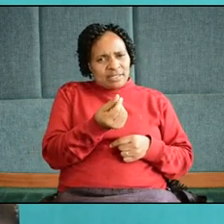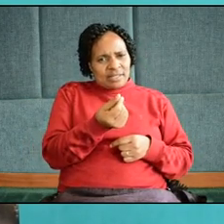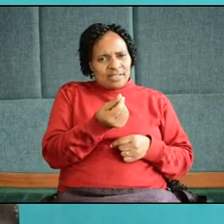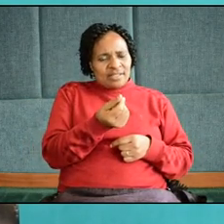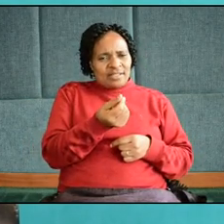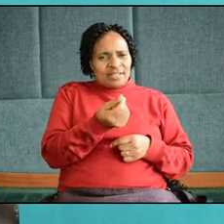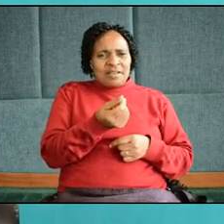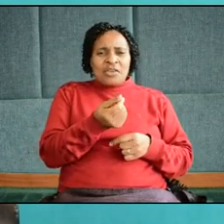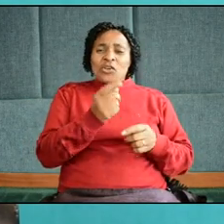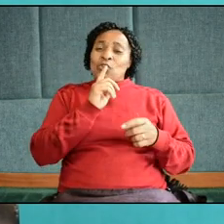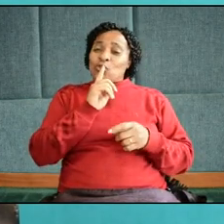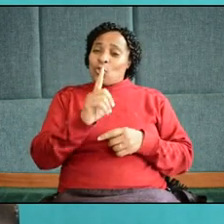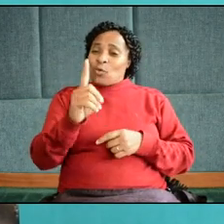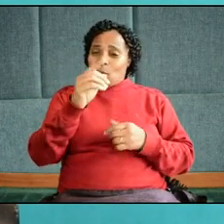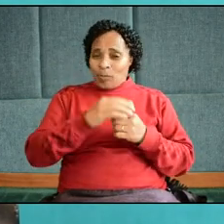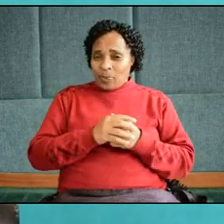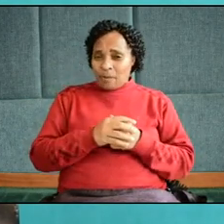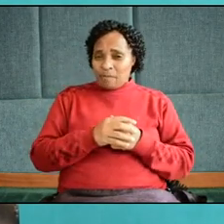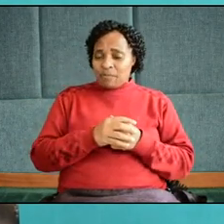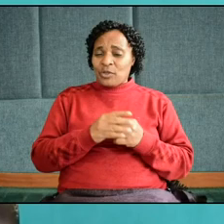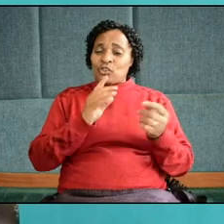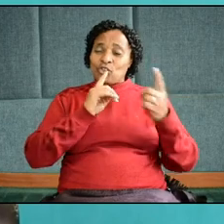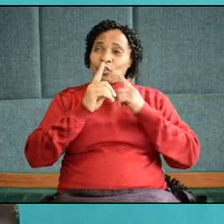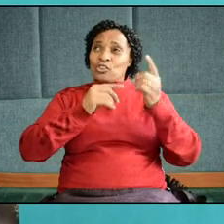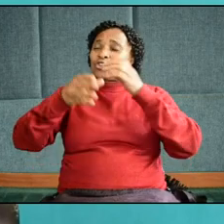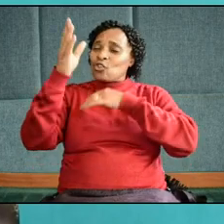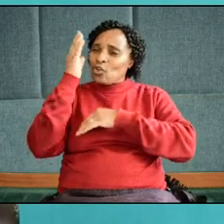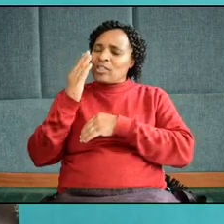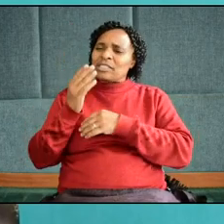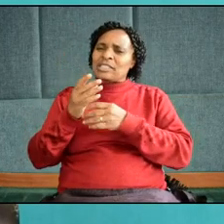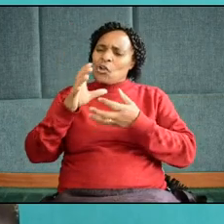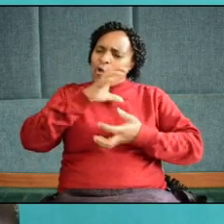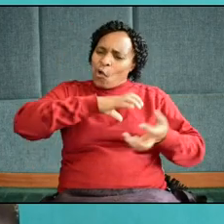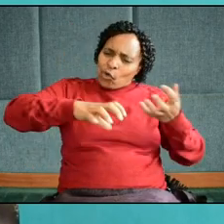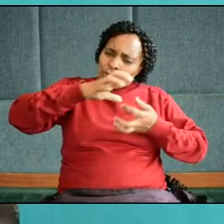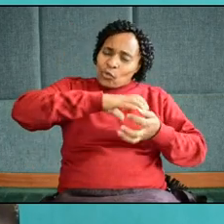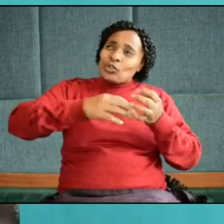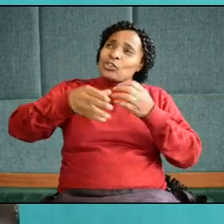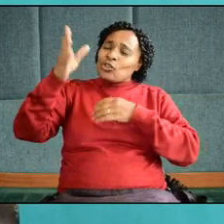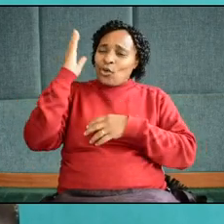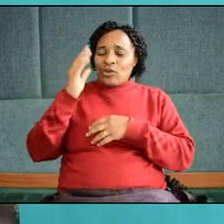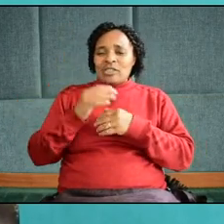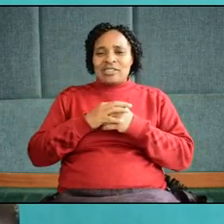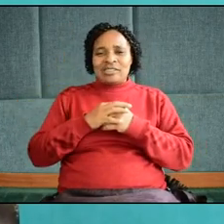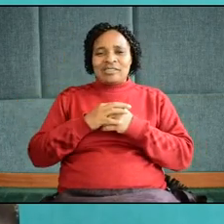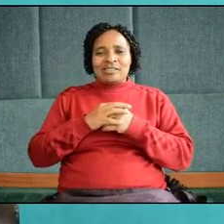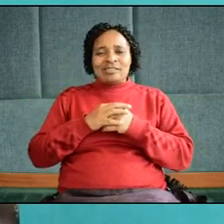in. So he talked to God. He tried to convince God. You know, God,